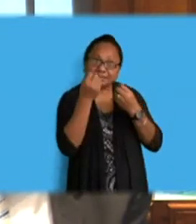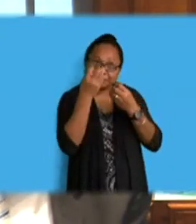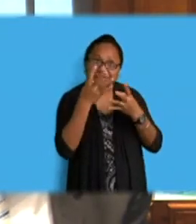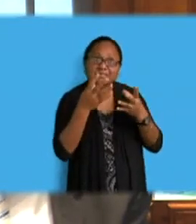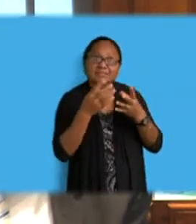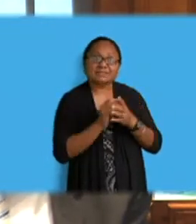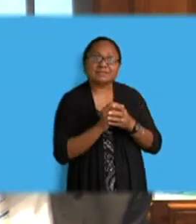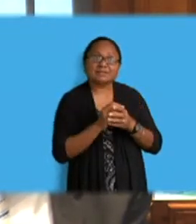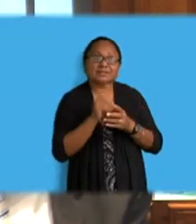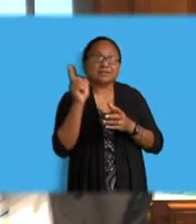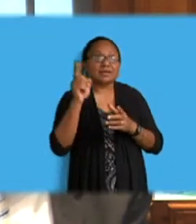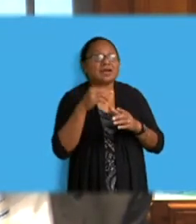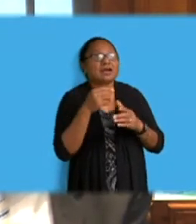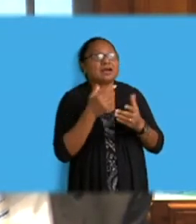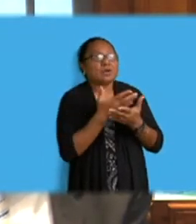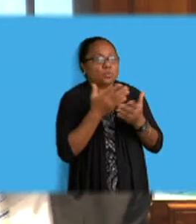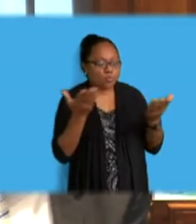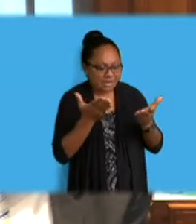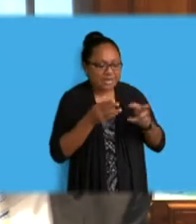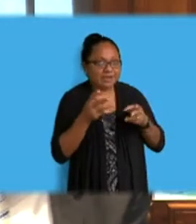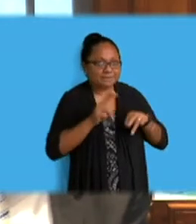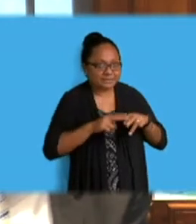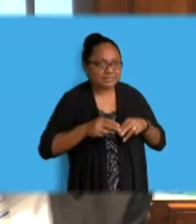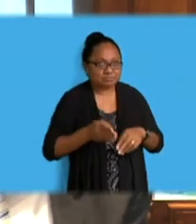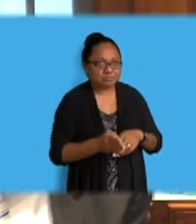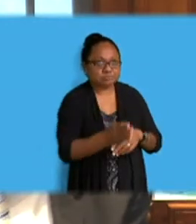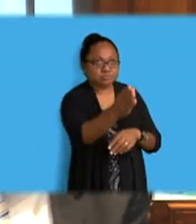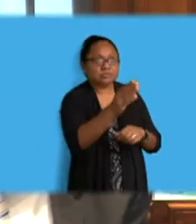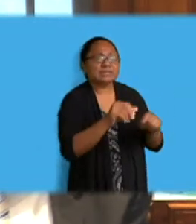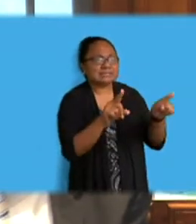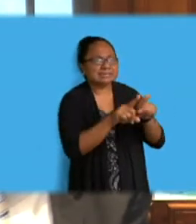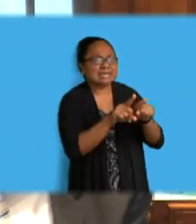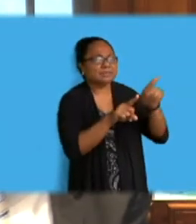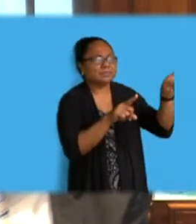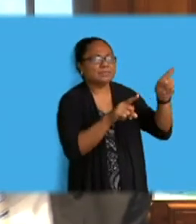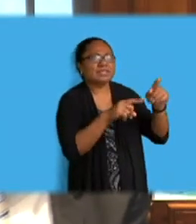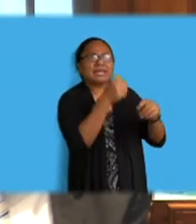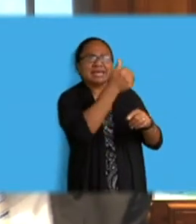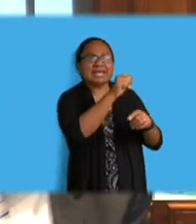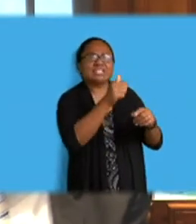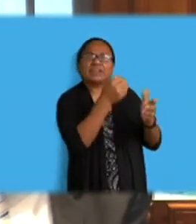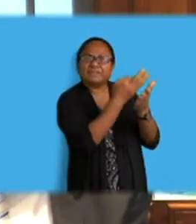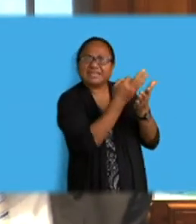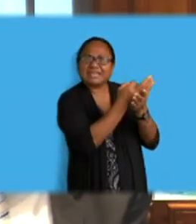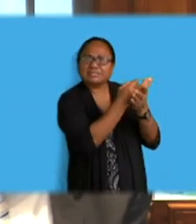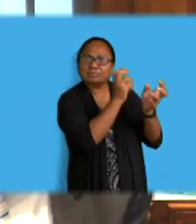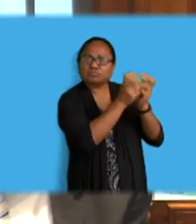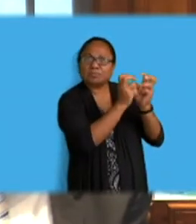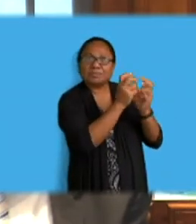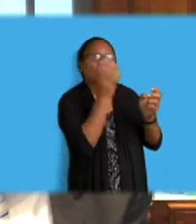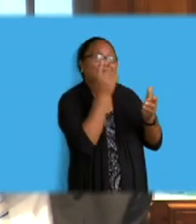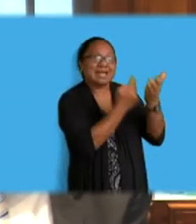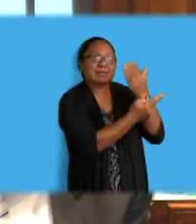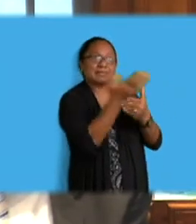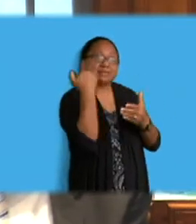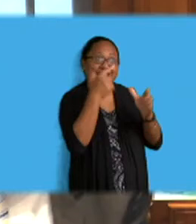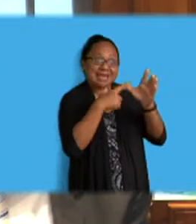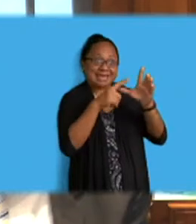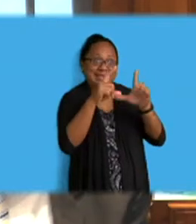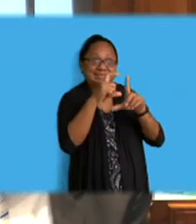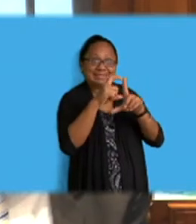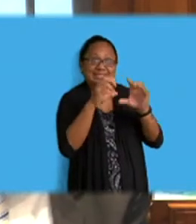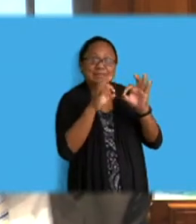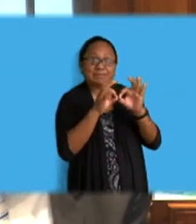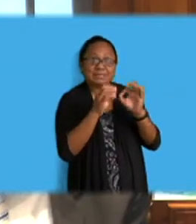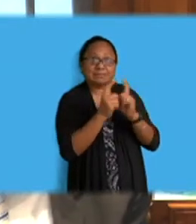is headed, which is quite similar to the factors surrounding the Asia financial crisis when it occurred. The ADB meeting, I noted, had